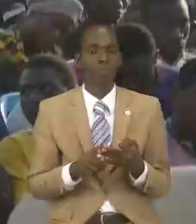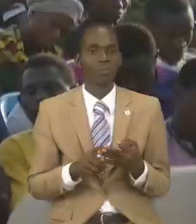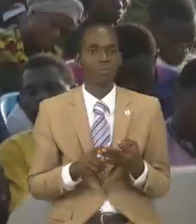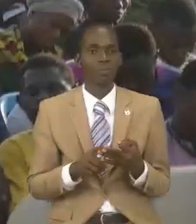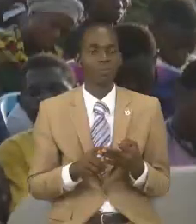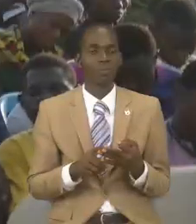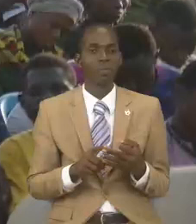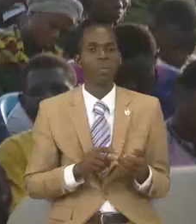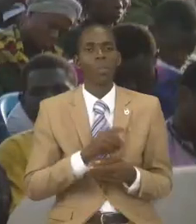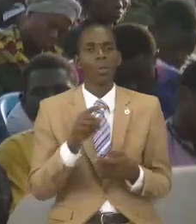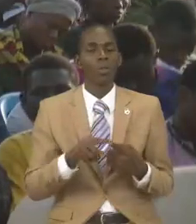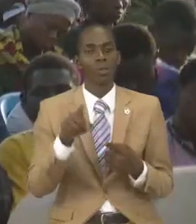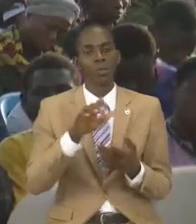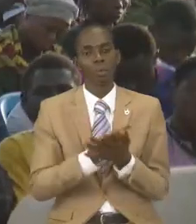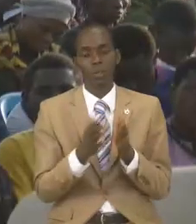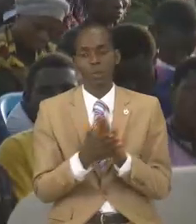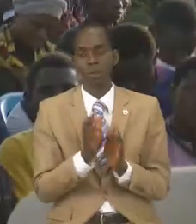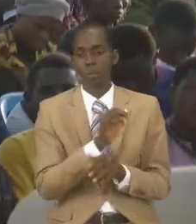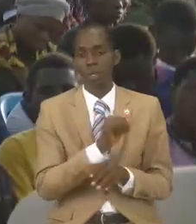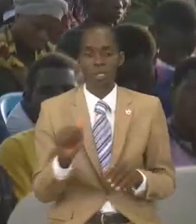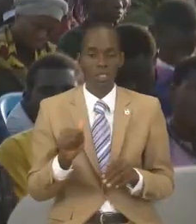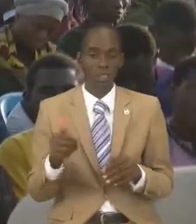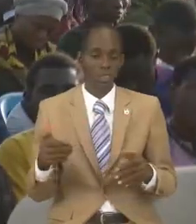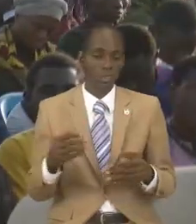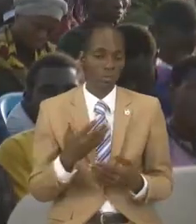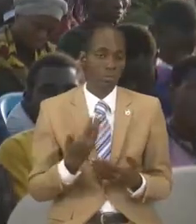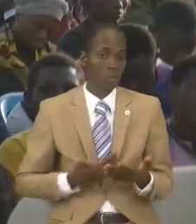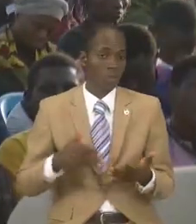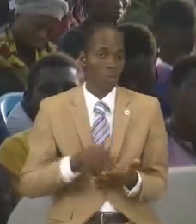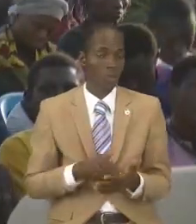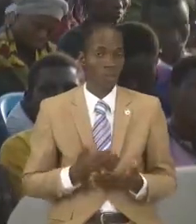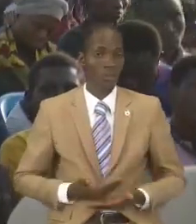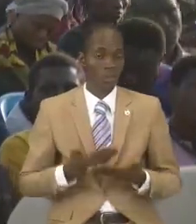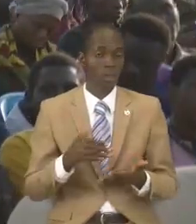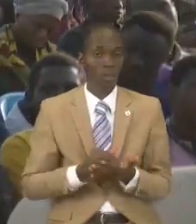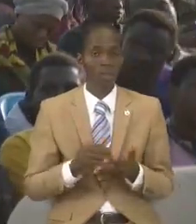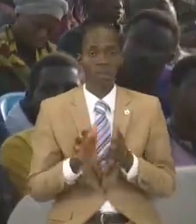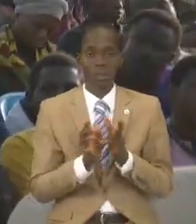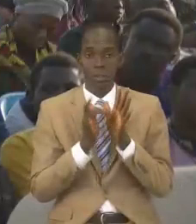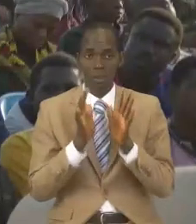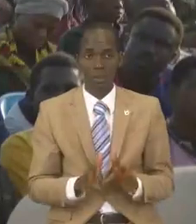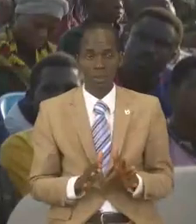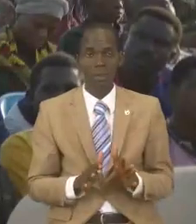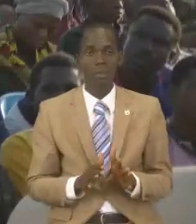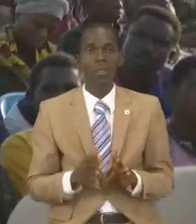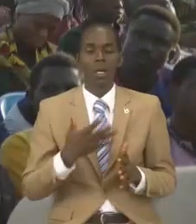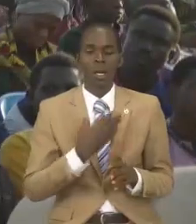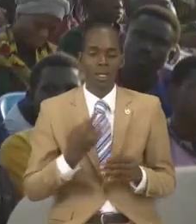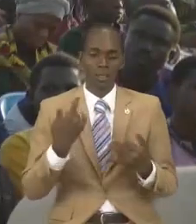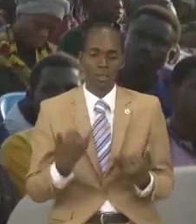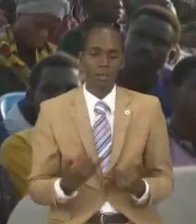when you become a Christian, when the grace of God penetrates your